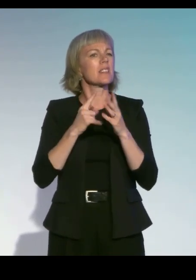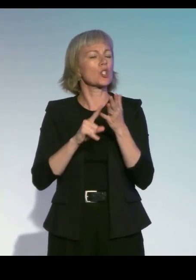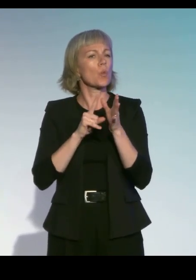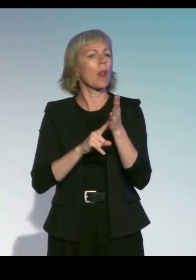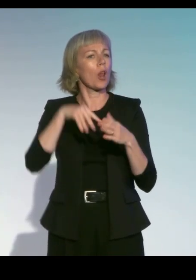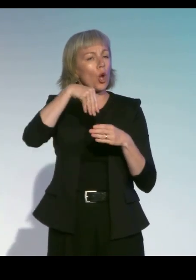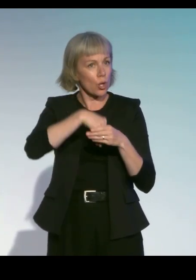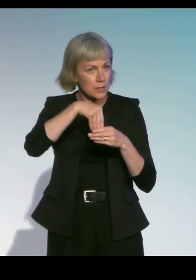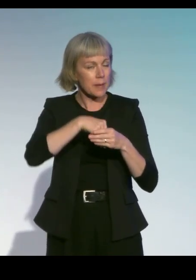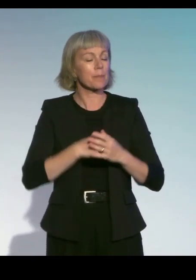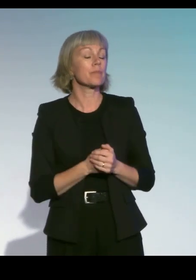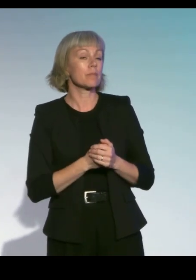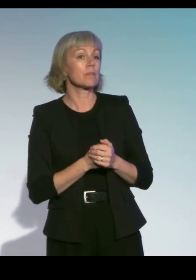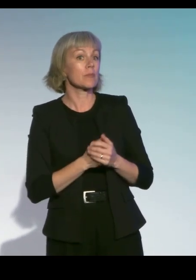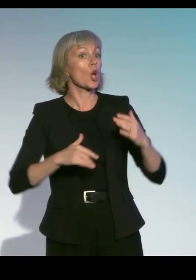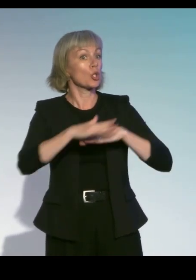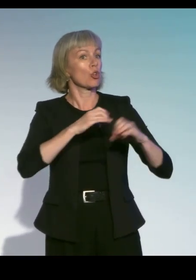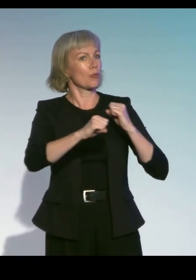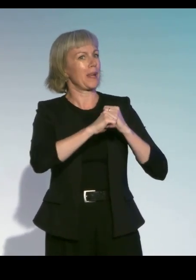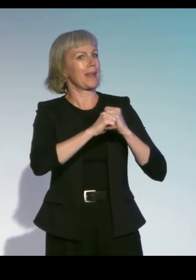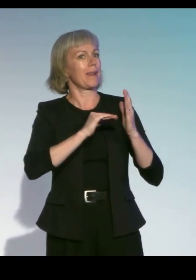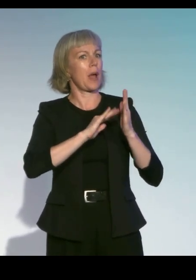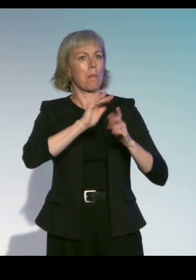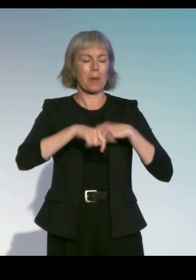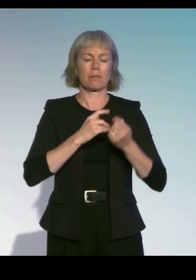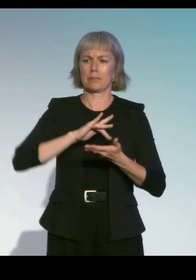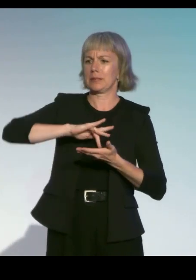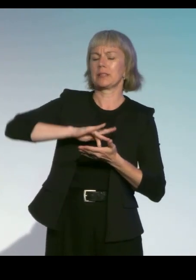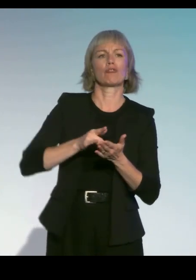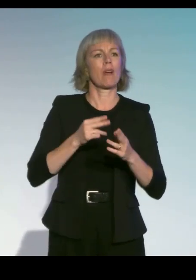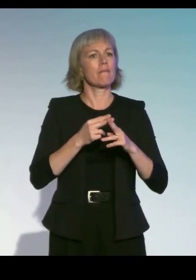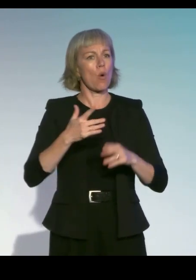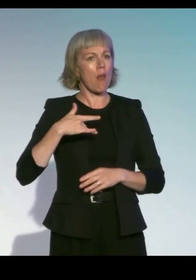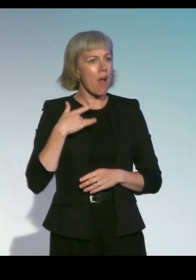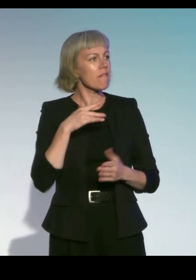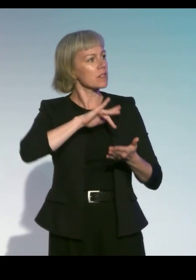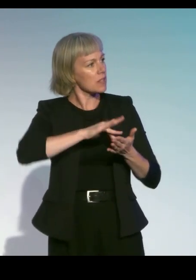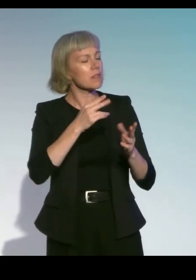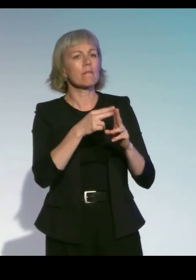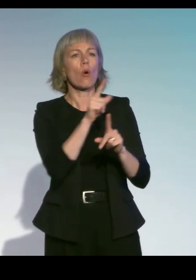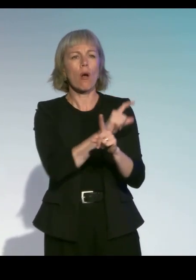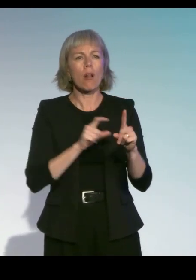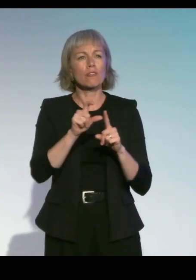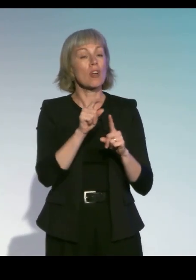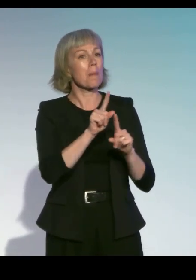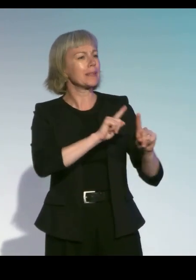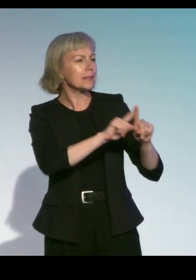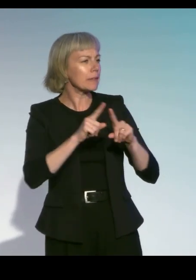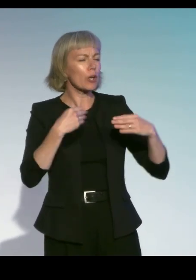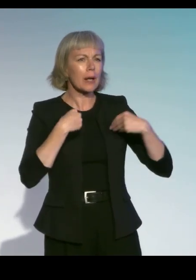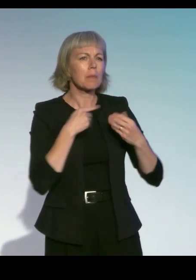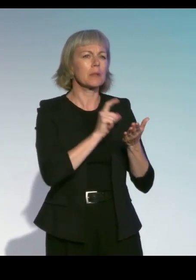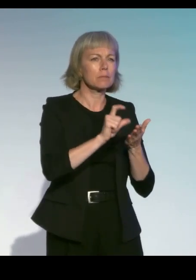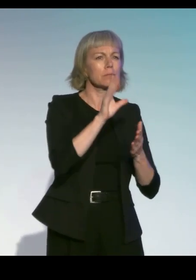that social media is taking on an increasingly central role in shaping cultural life, and yet platforms are making arbitrary